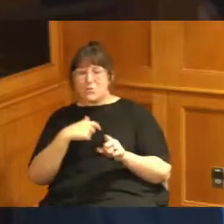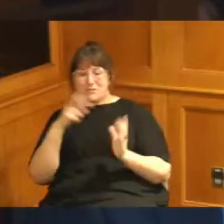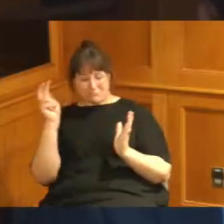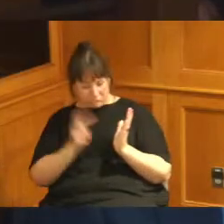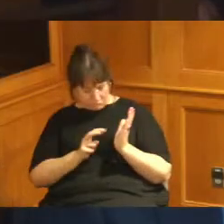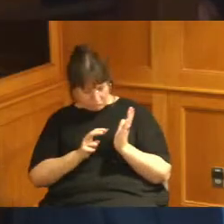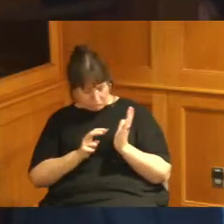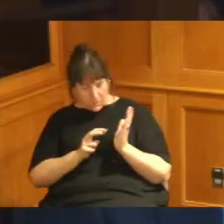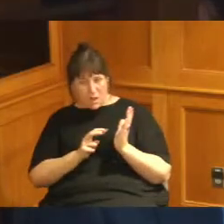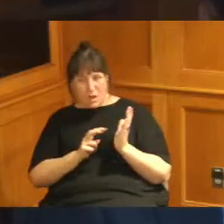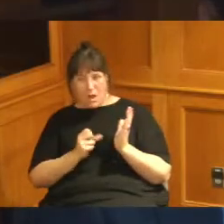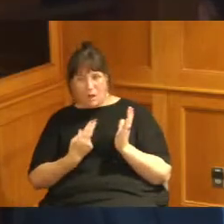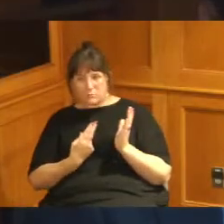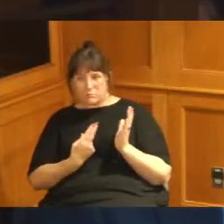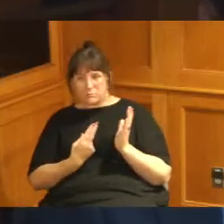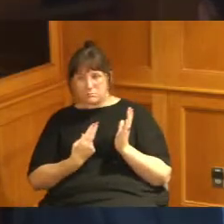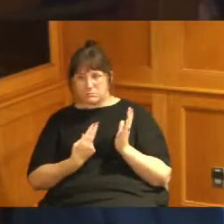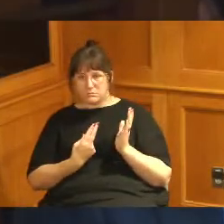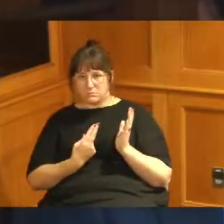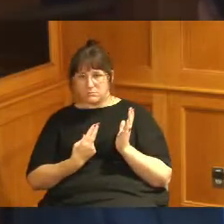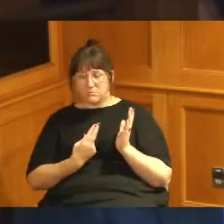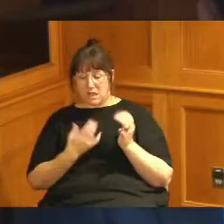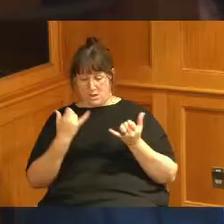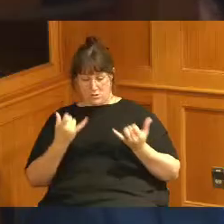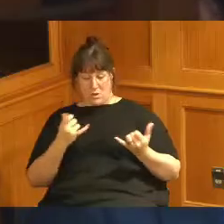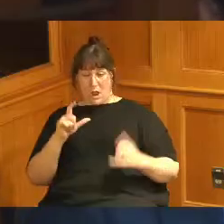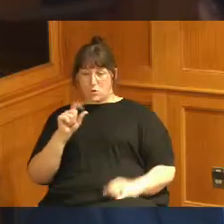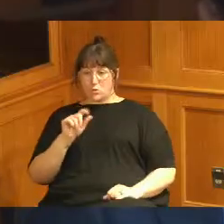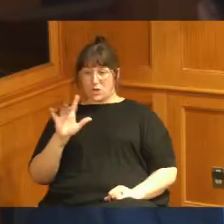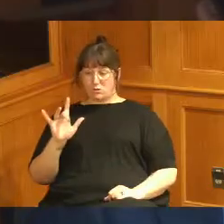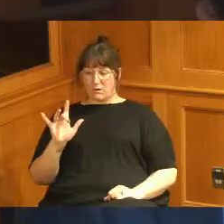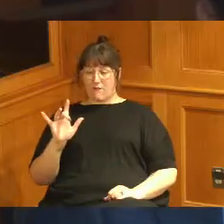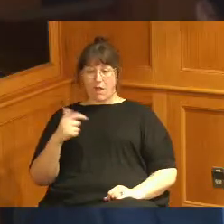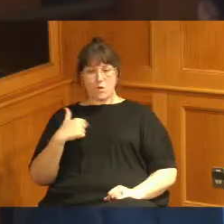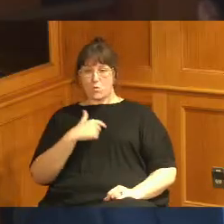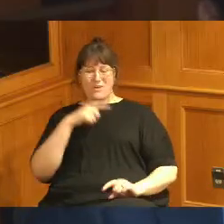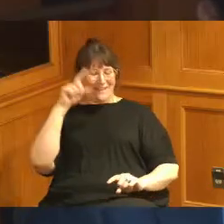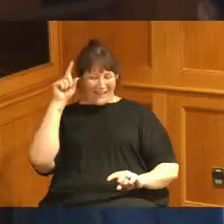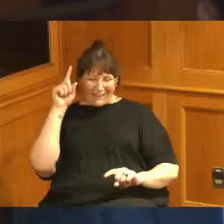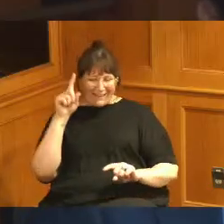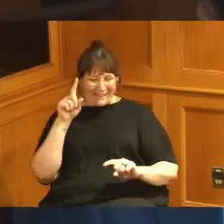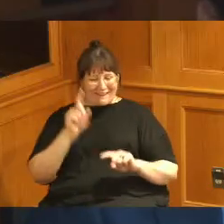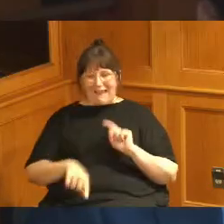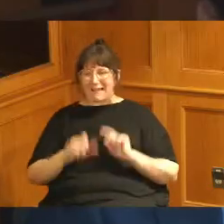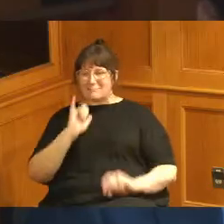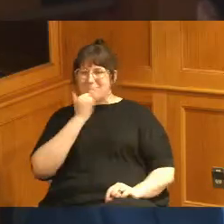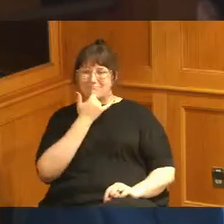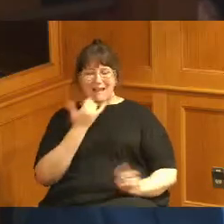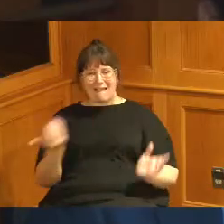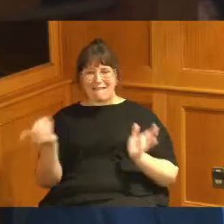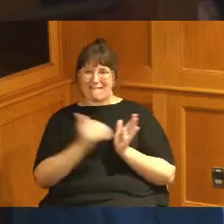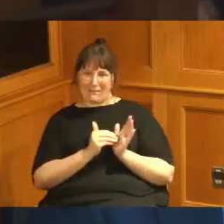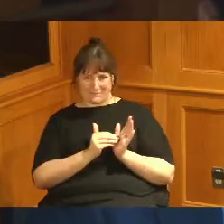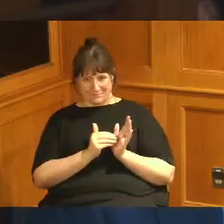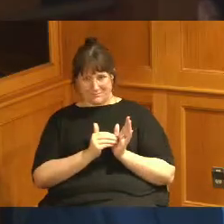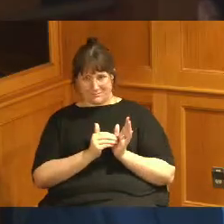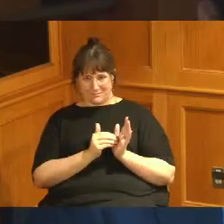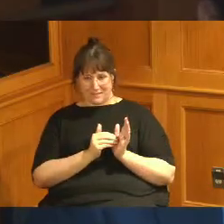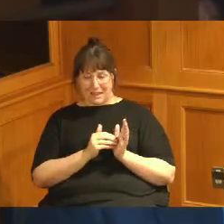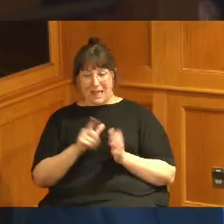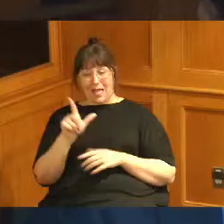now we're in 2025, and we can't make that mistake again. We can't high-five on a letter of